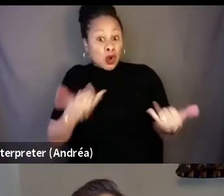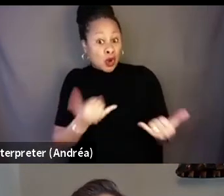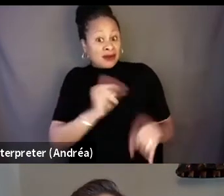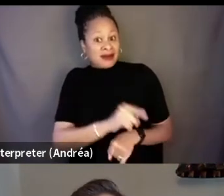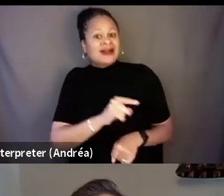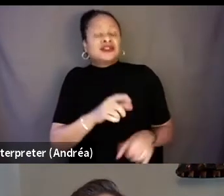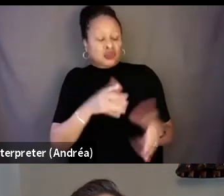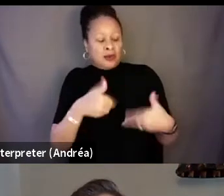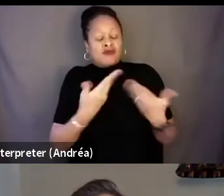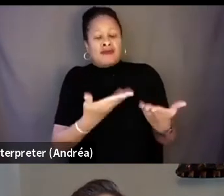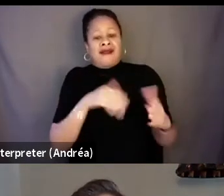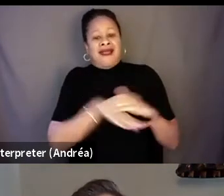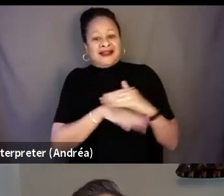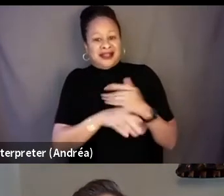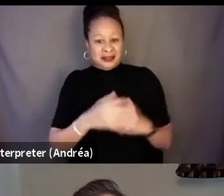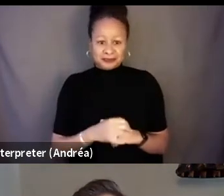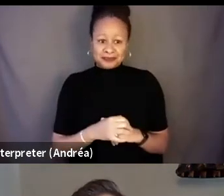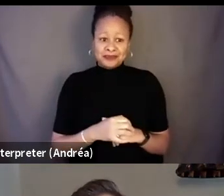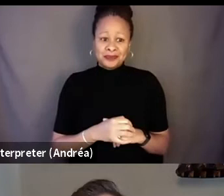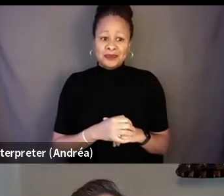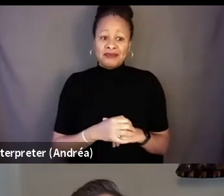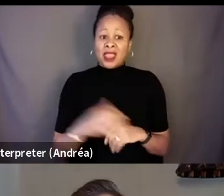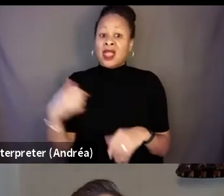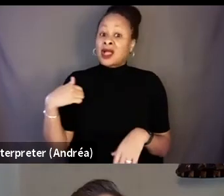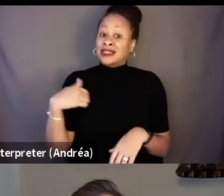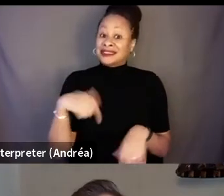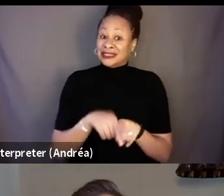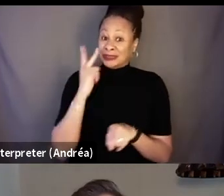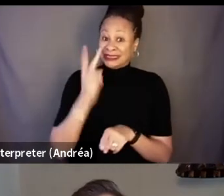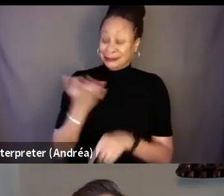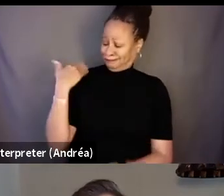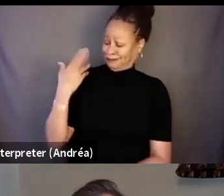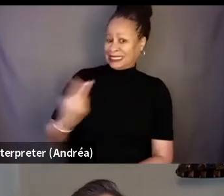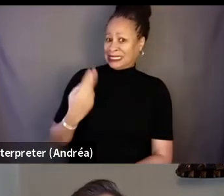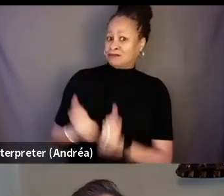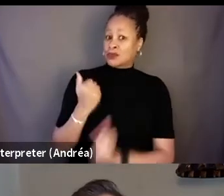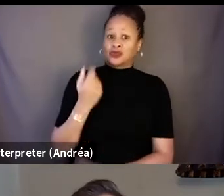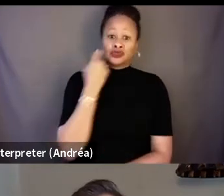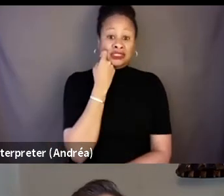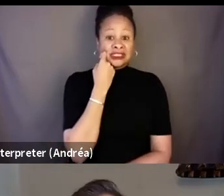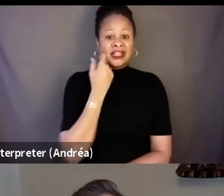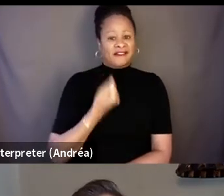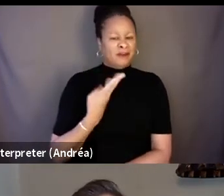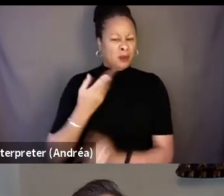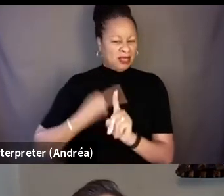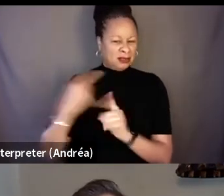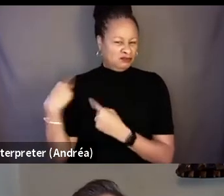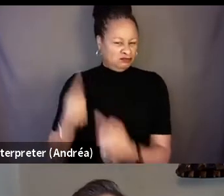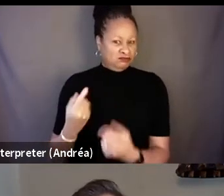creating access. We've seen, as we've seen in history and most recently in the past few months,